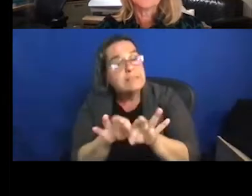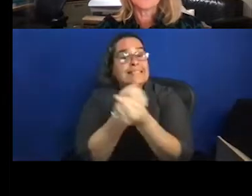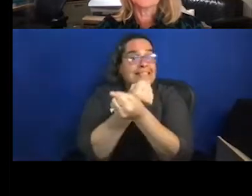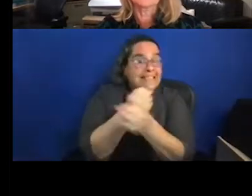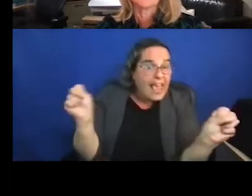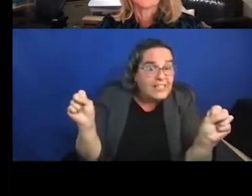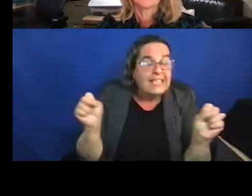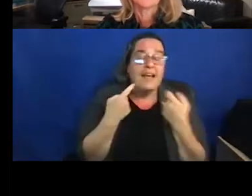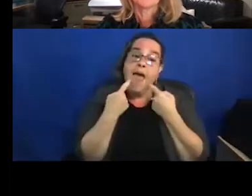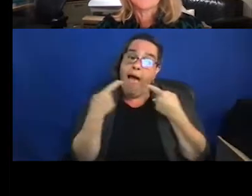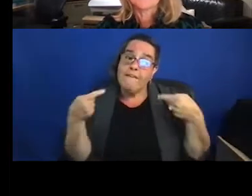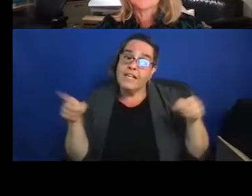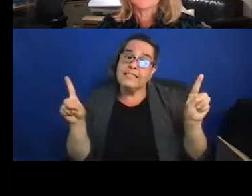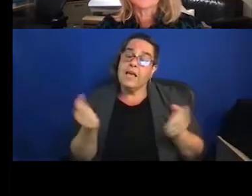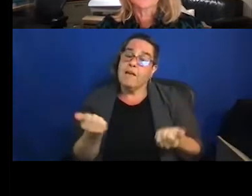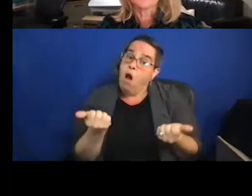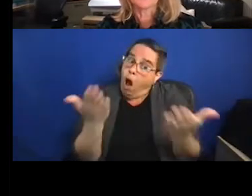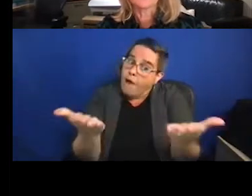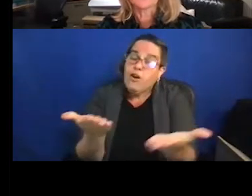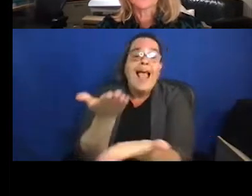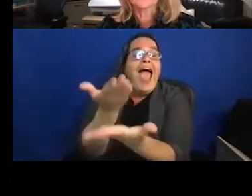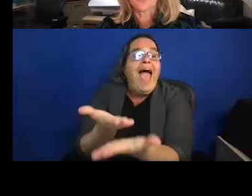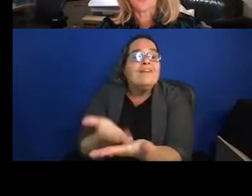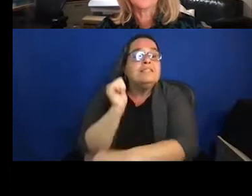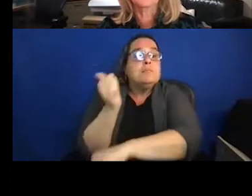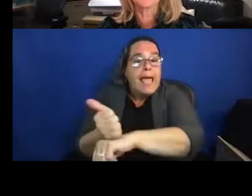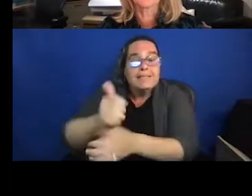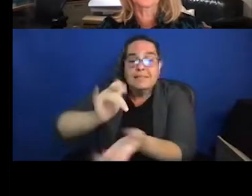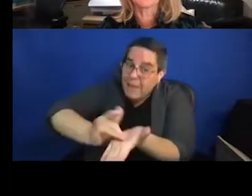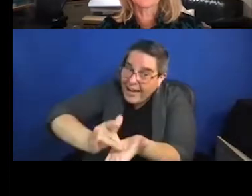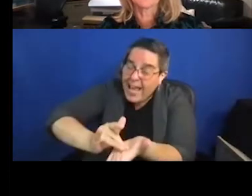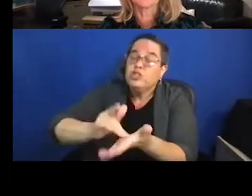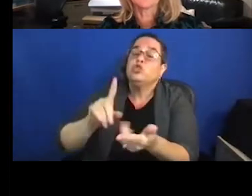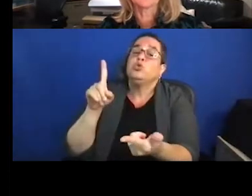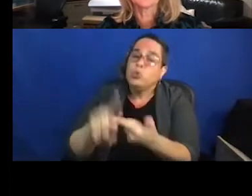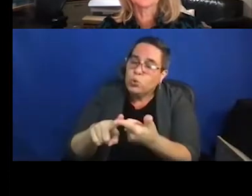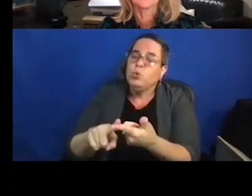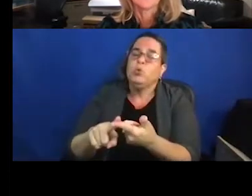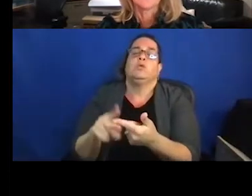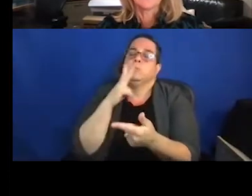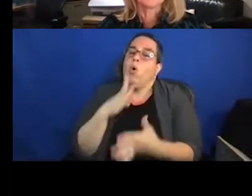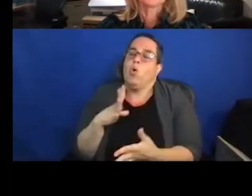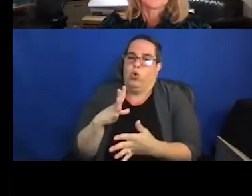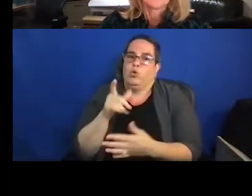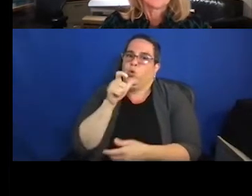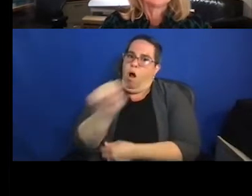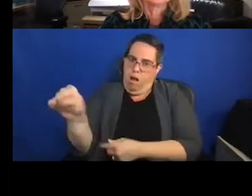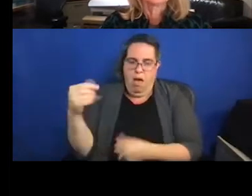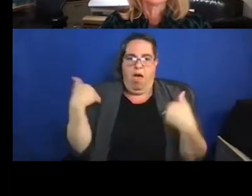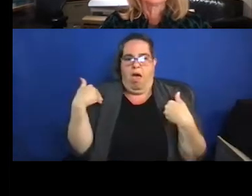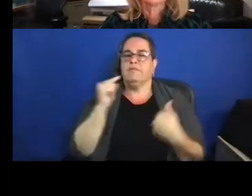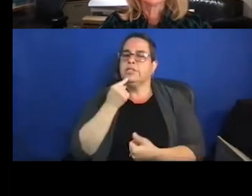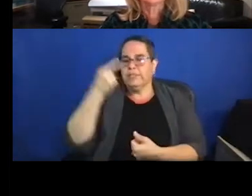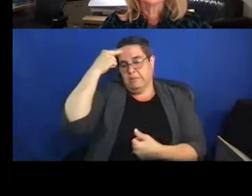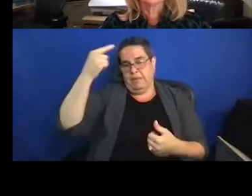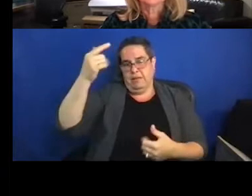Now, detailing, again, was education to the doctors, and their goal was to really focus on the importance, the safety,